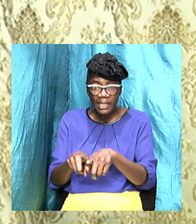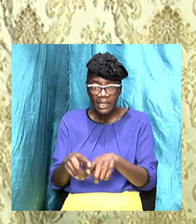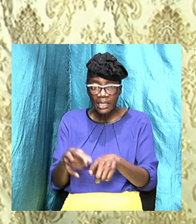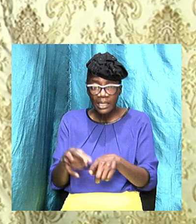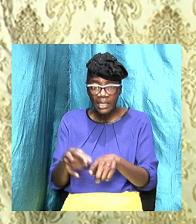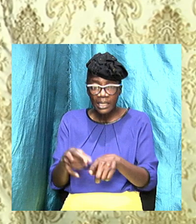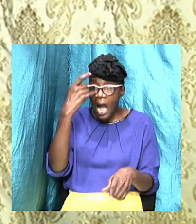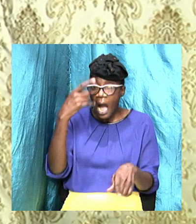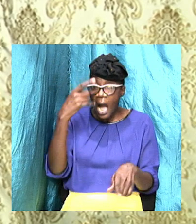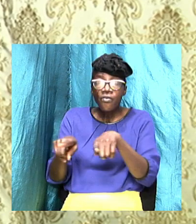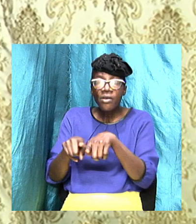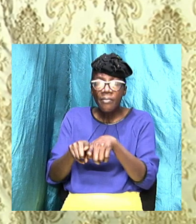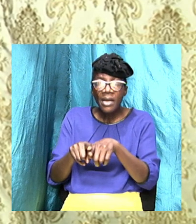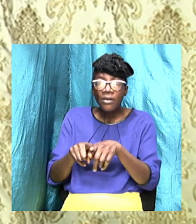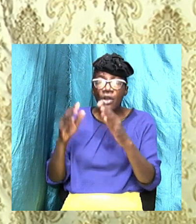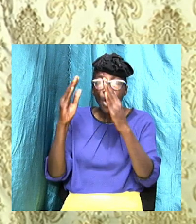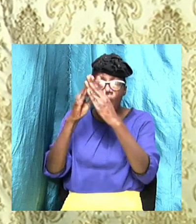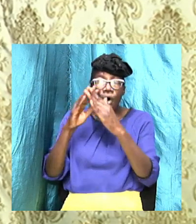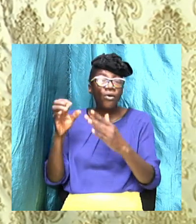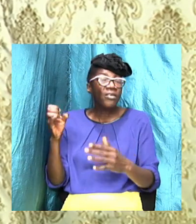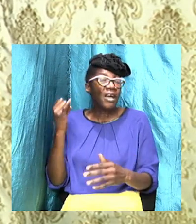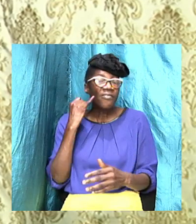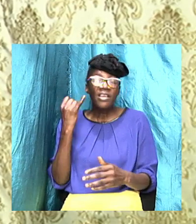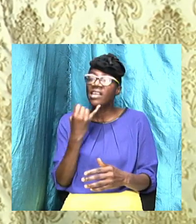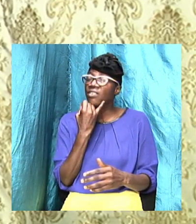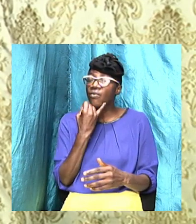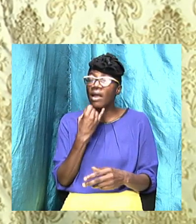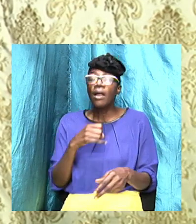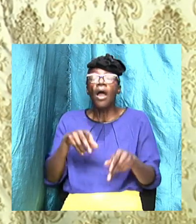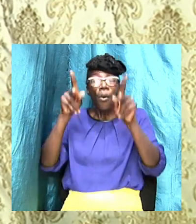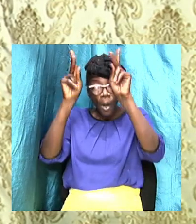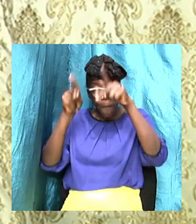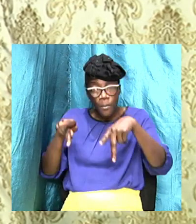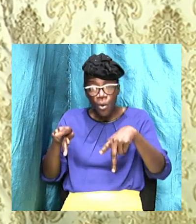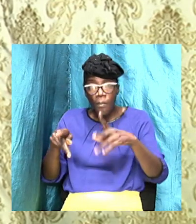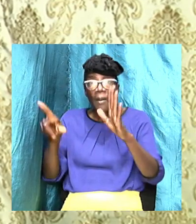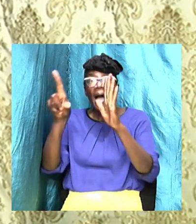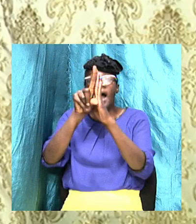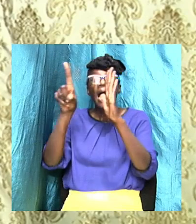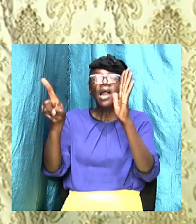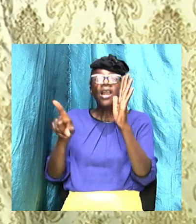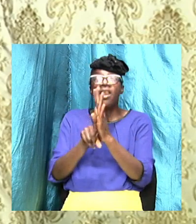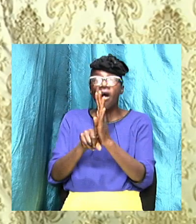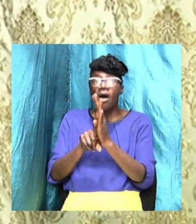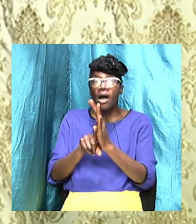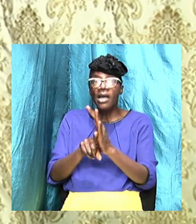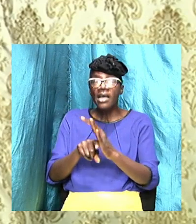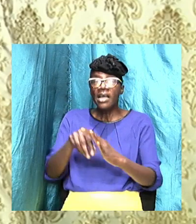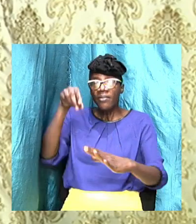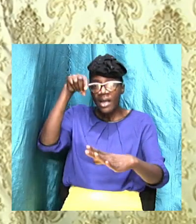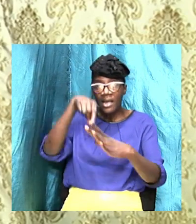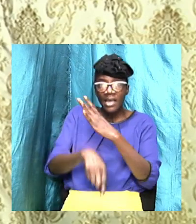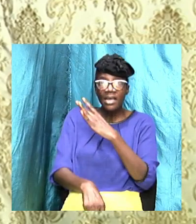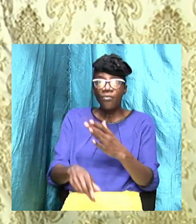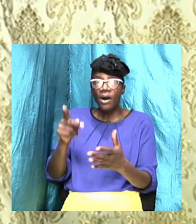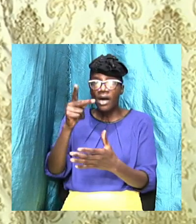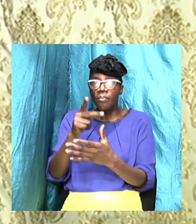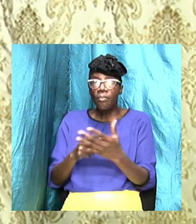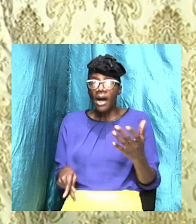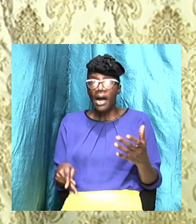Israel after those days, saith the Lord. I will put my laws in their inward parts